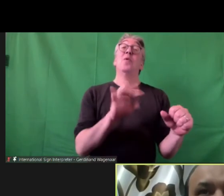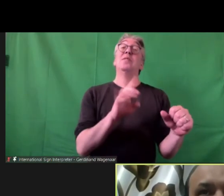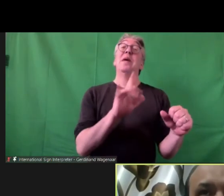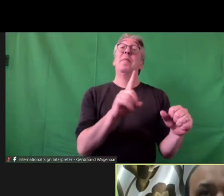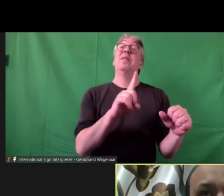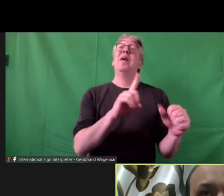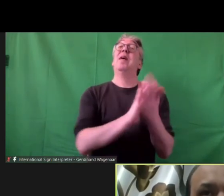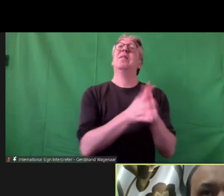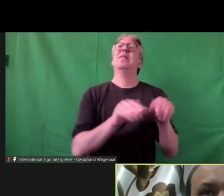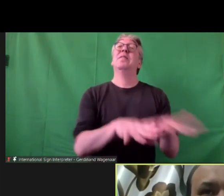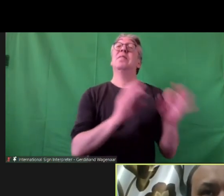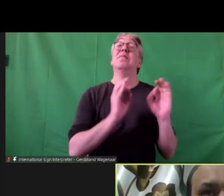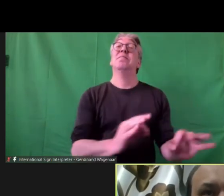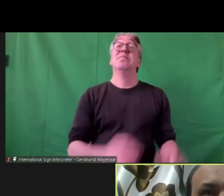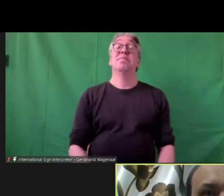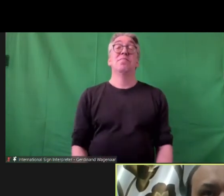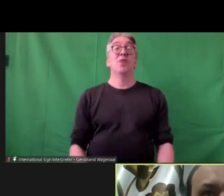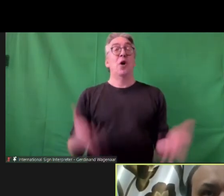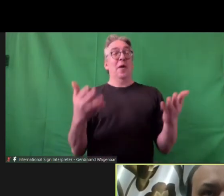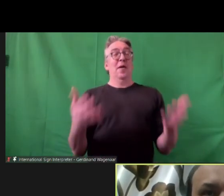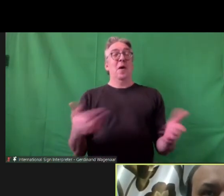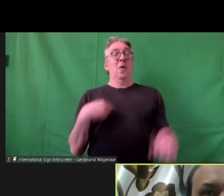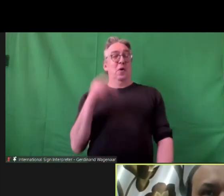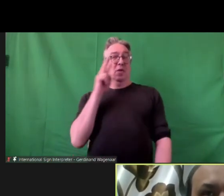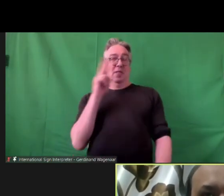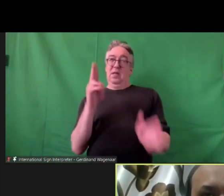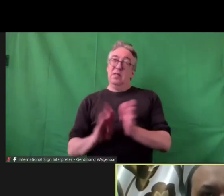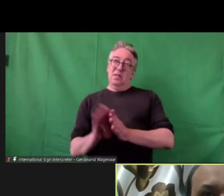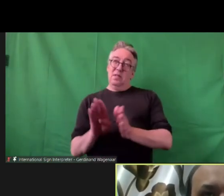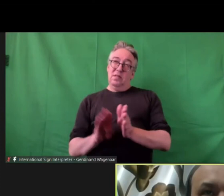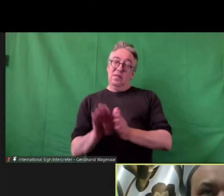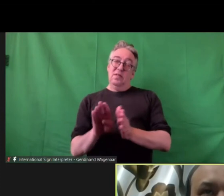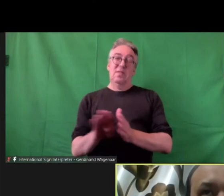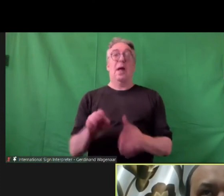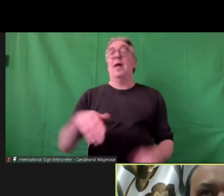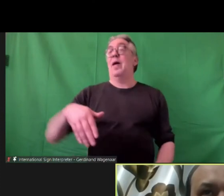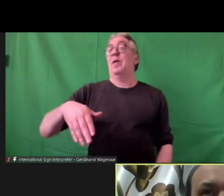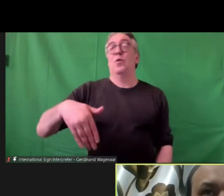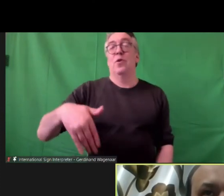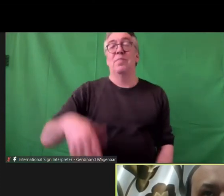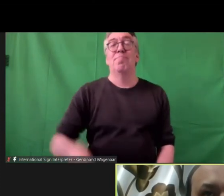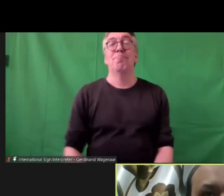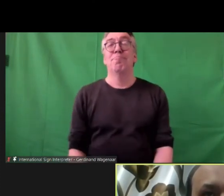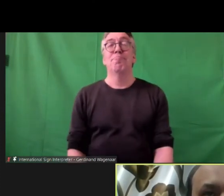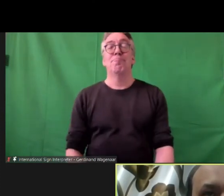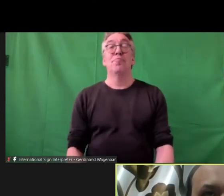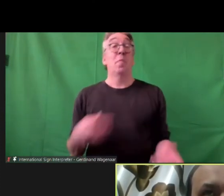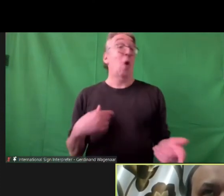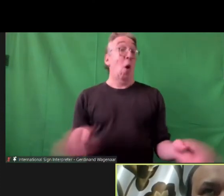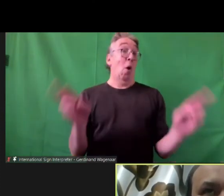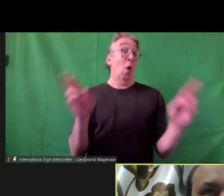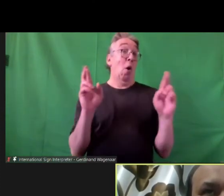UN disability inclusion strategy. We are not seeing much implication of that in country level. I'm expecting through this